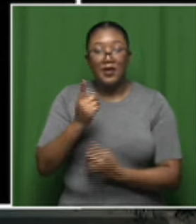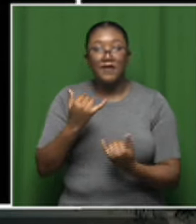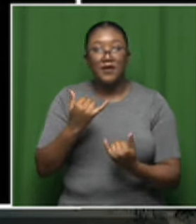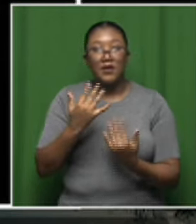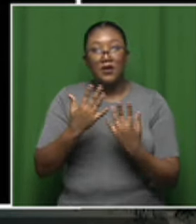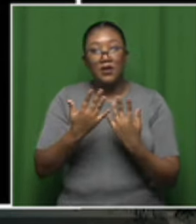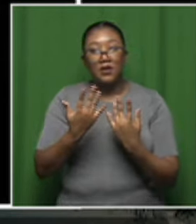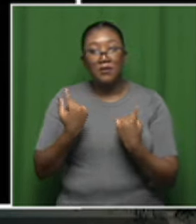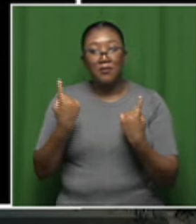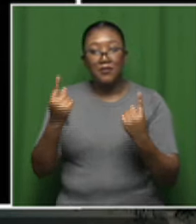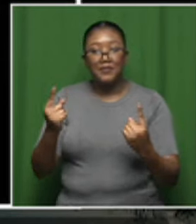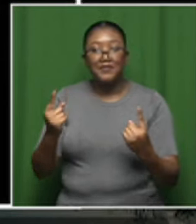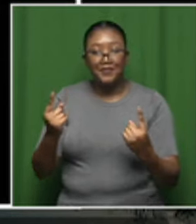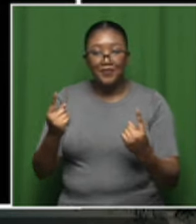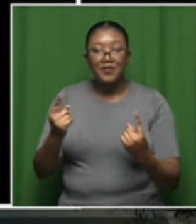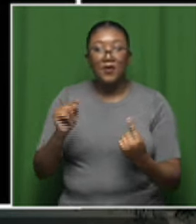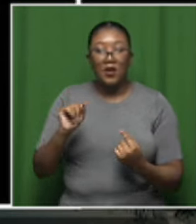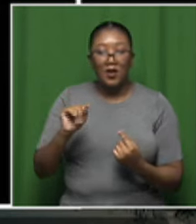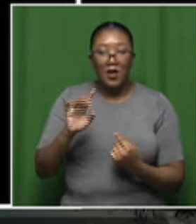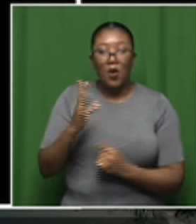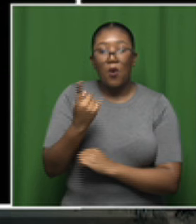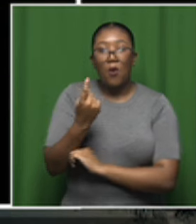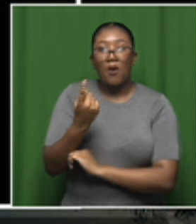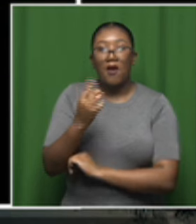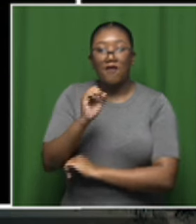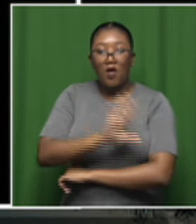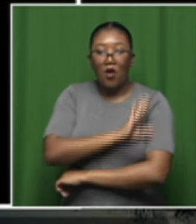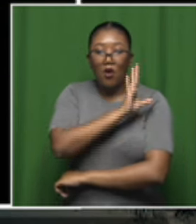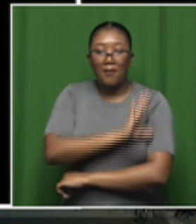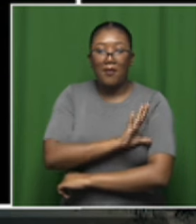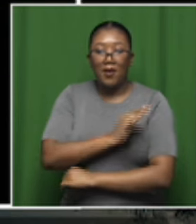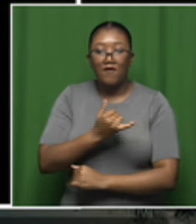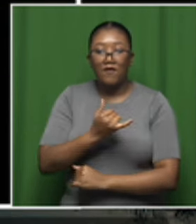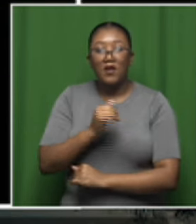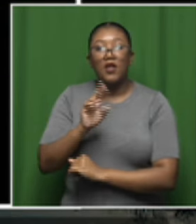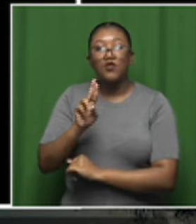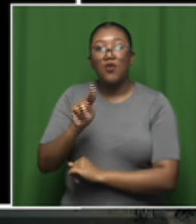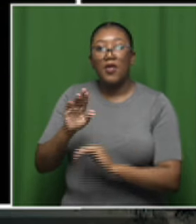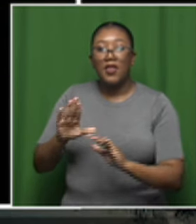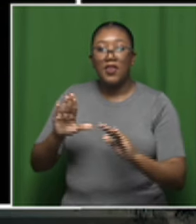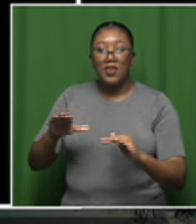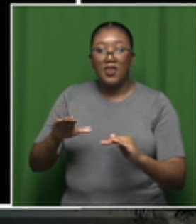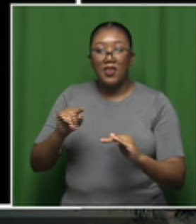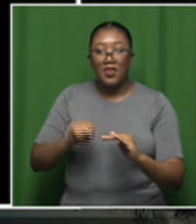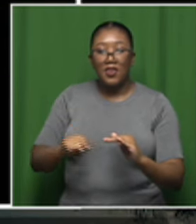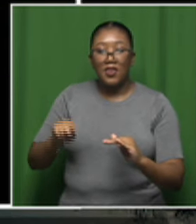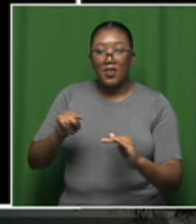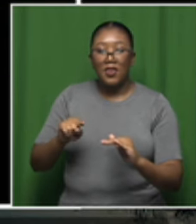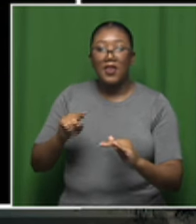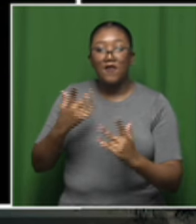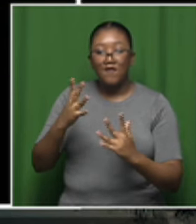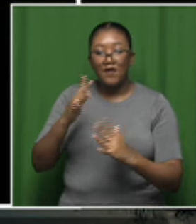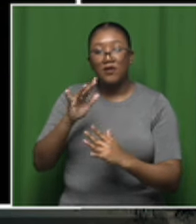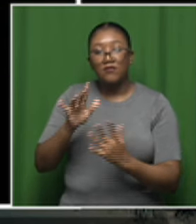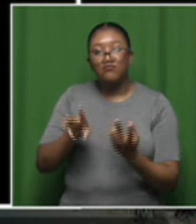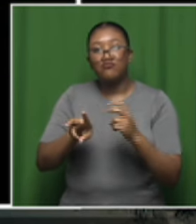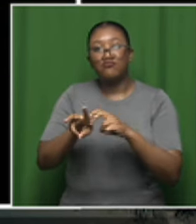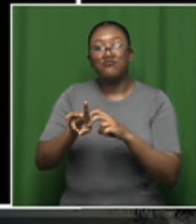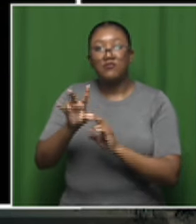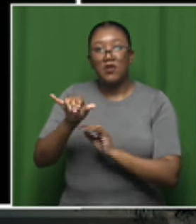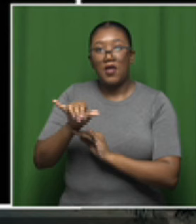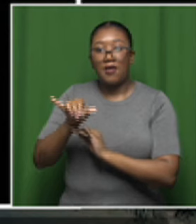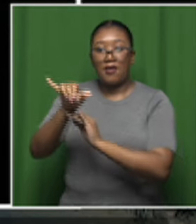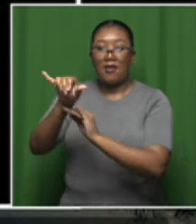of the site hospital of the United Nations at Entebbe Airport. You know that